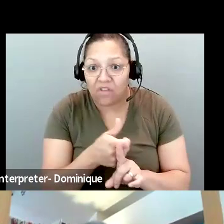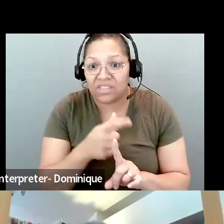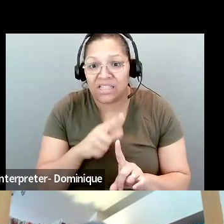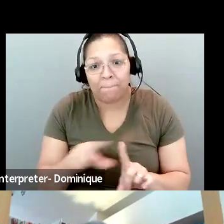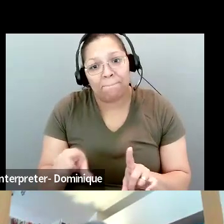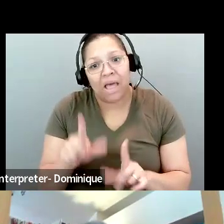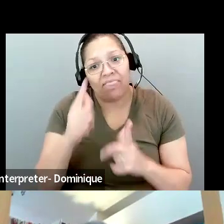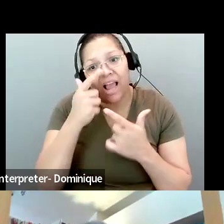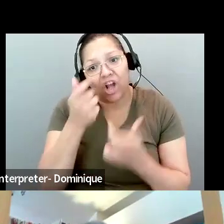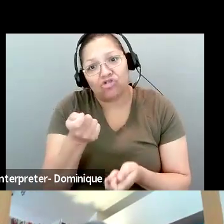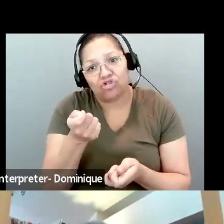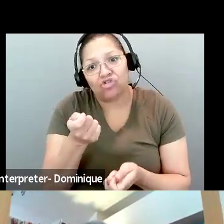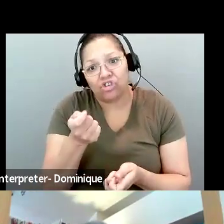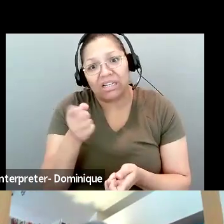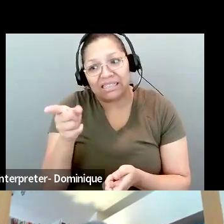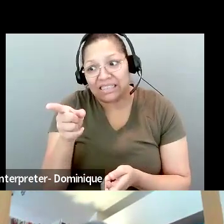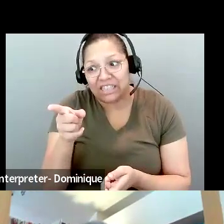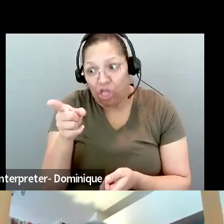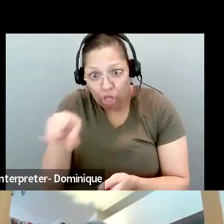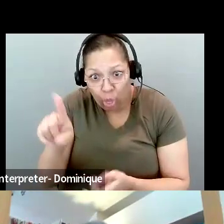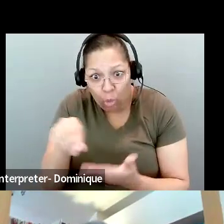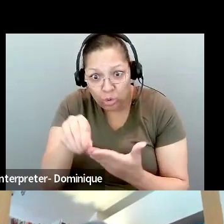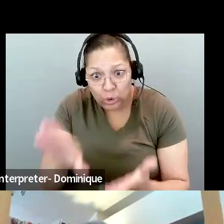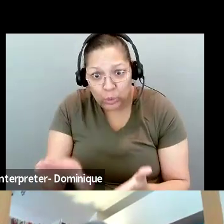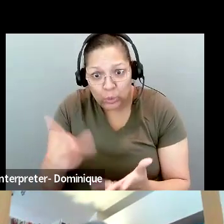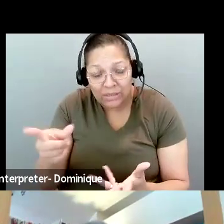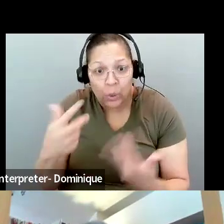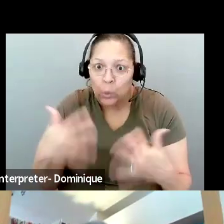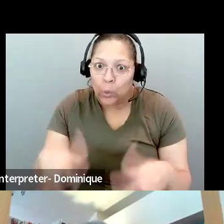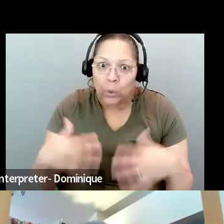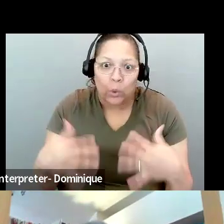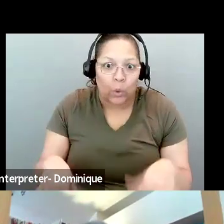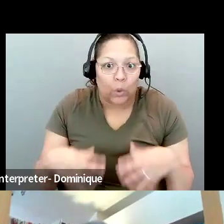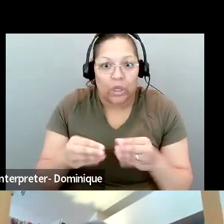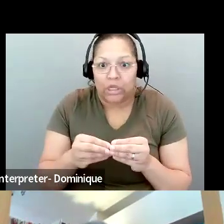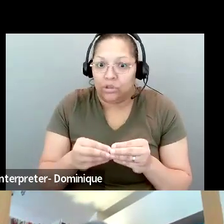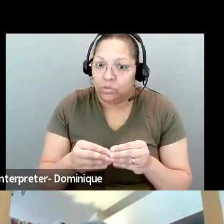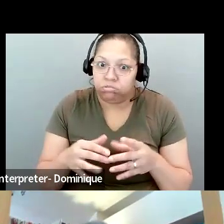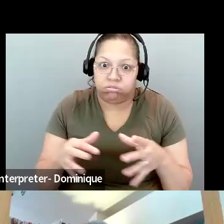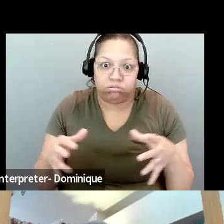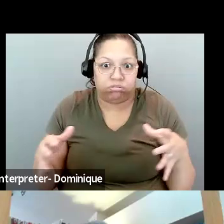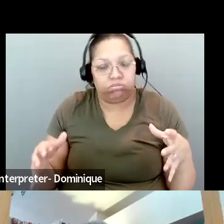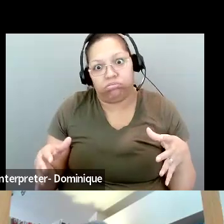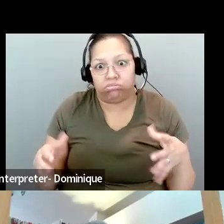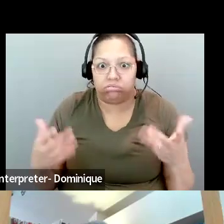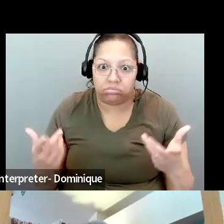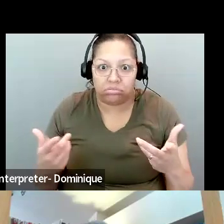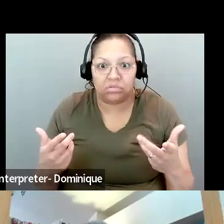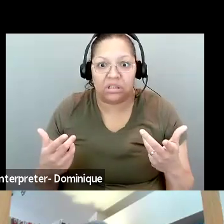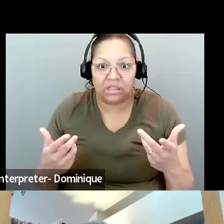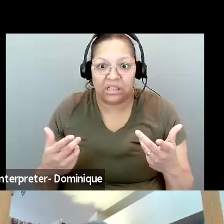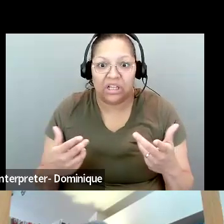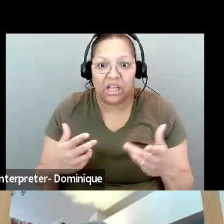the students has grown exponentially to each of the campaigns, it